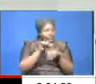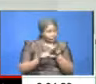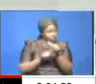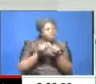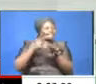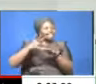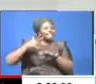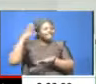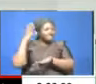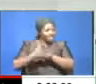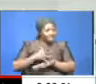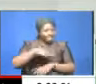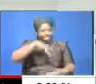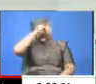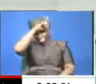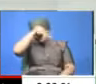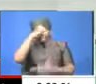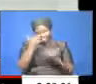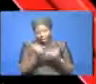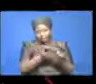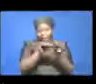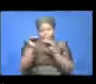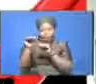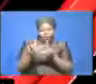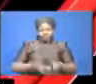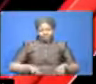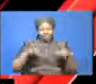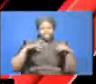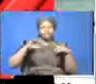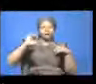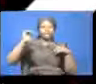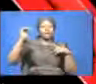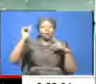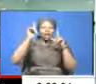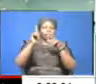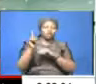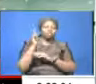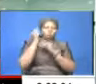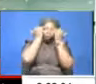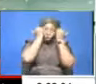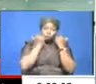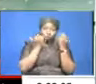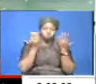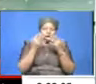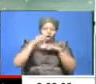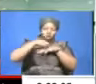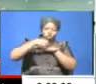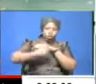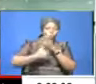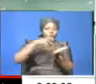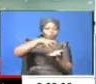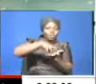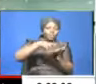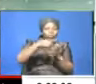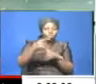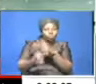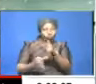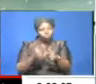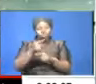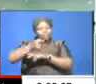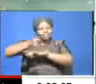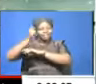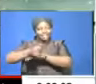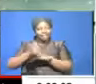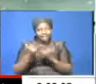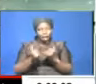Let us take you live to Milimani Law Court, where the Sonko ruling is ongoing, and Justice Nyangai is speaking. Let's take a look